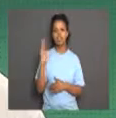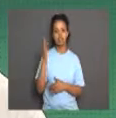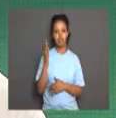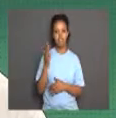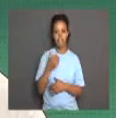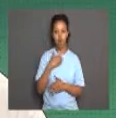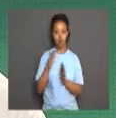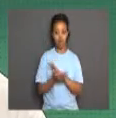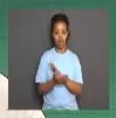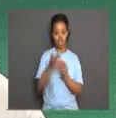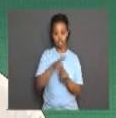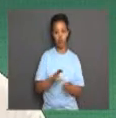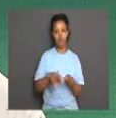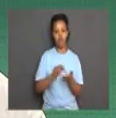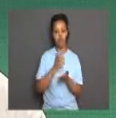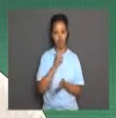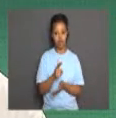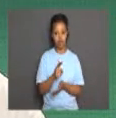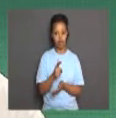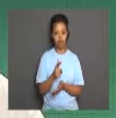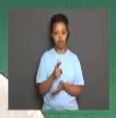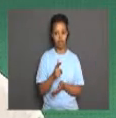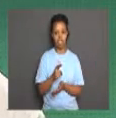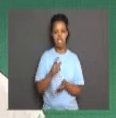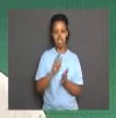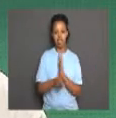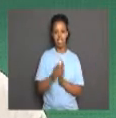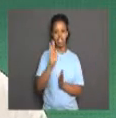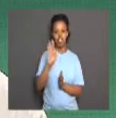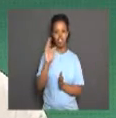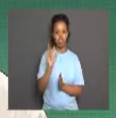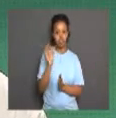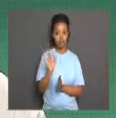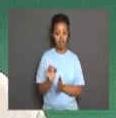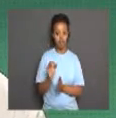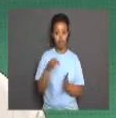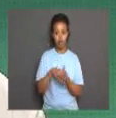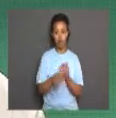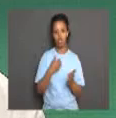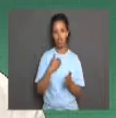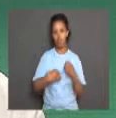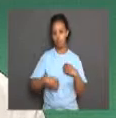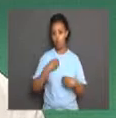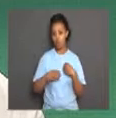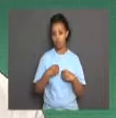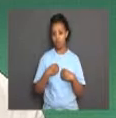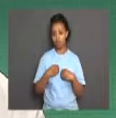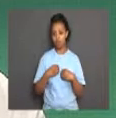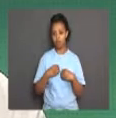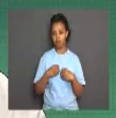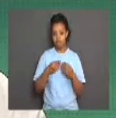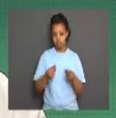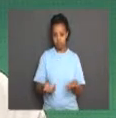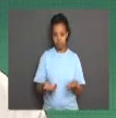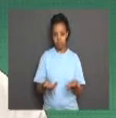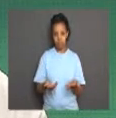If a fine-grained sediment, like clay, insulates the organism, the fossil